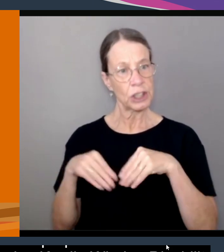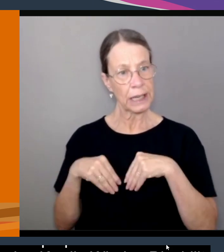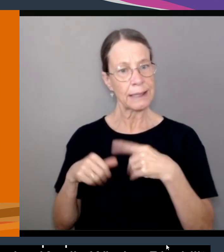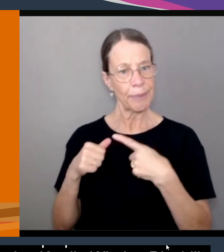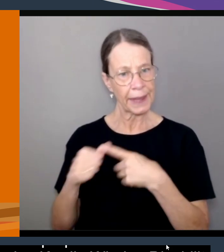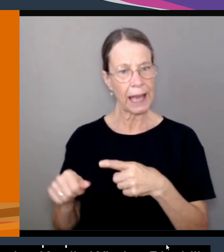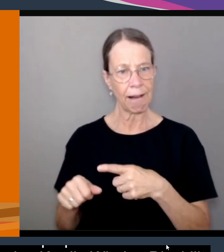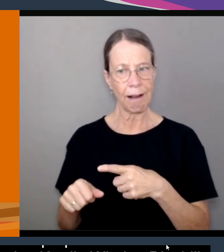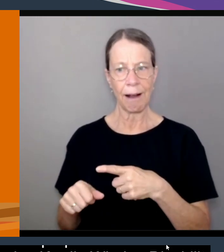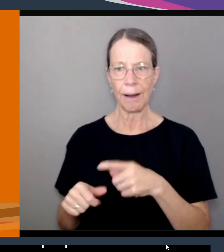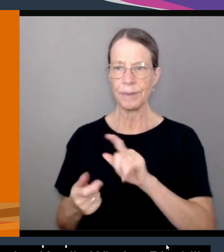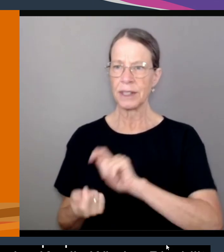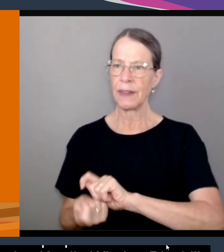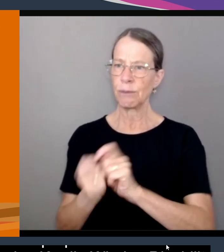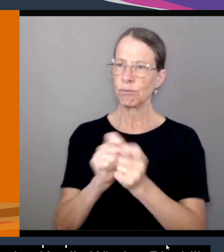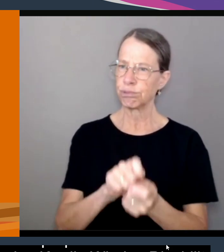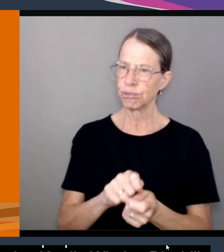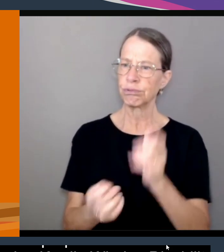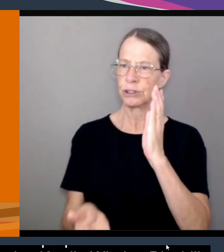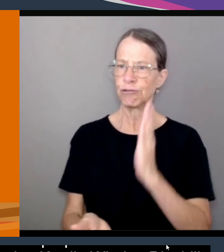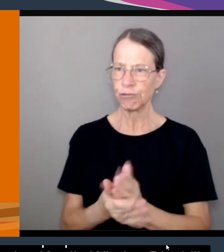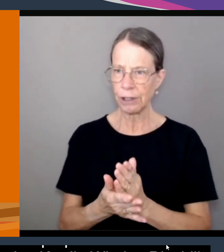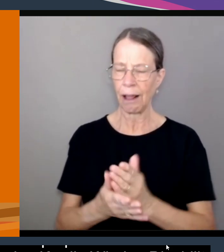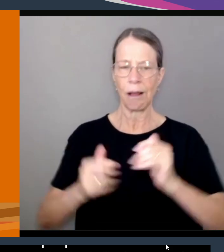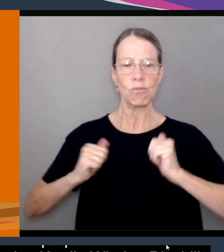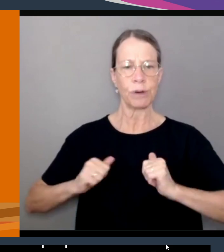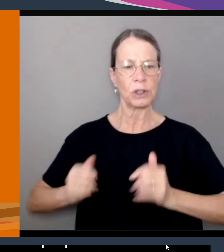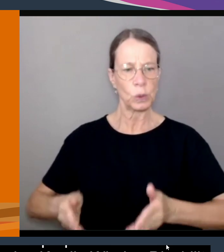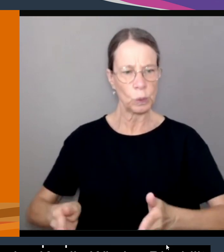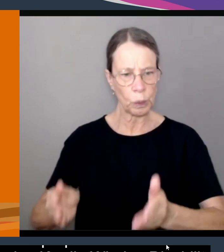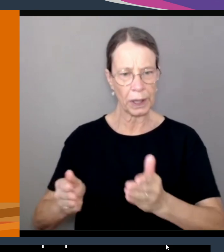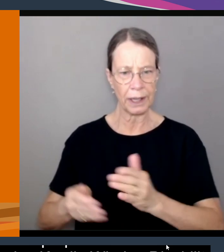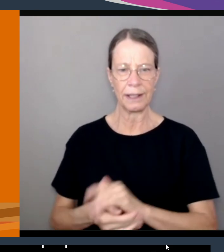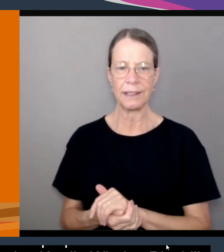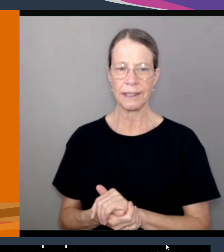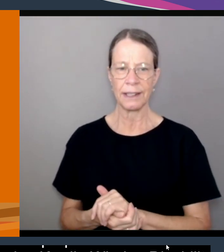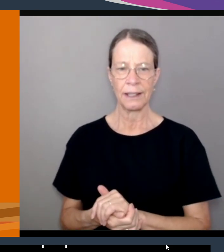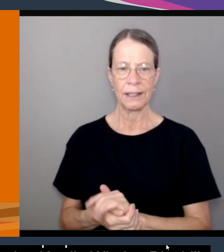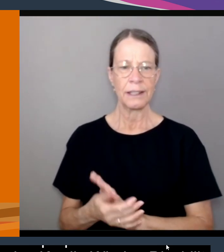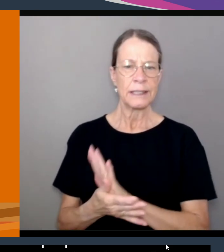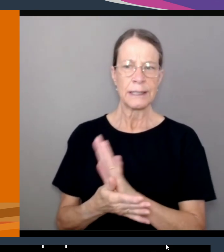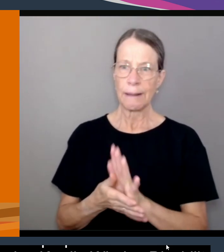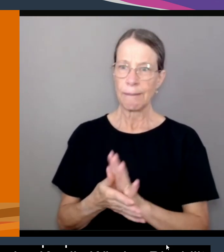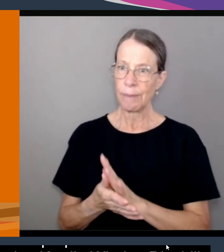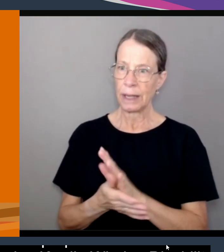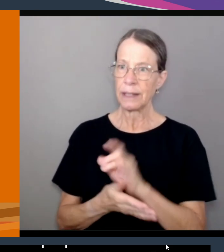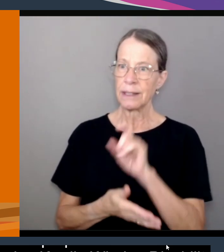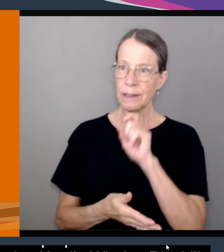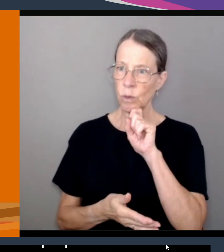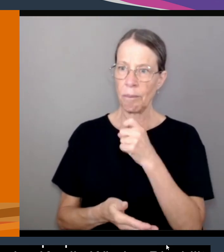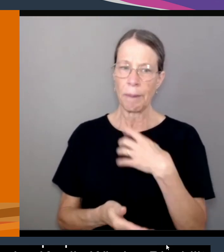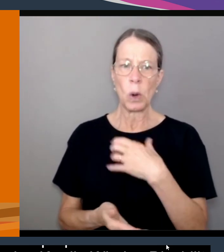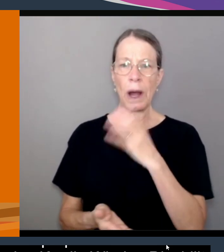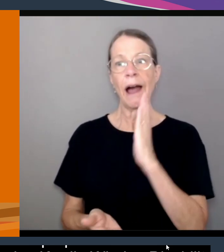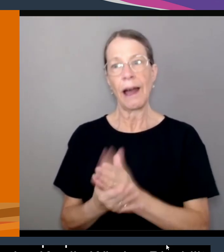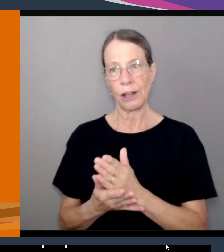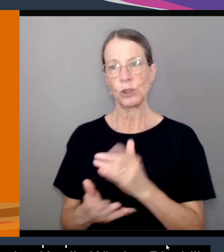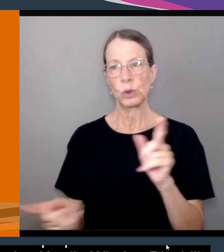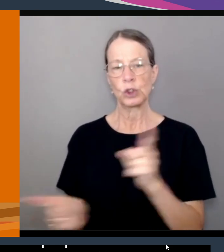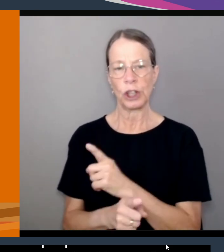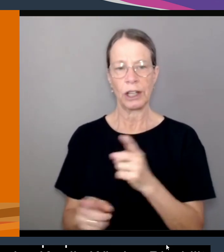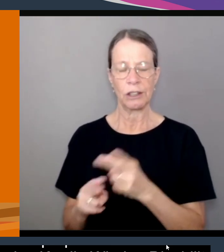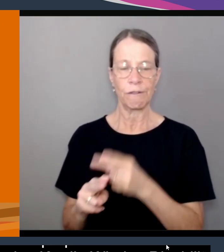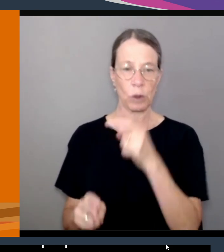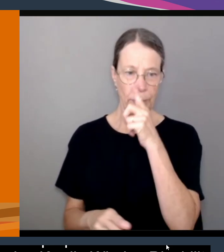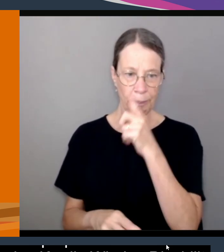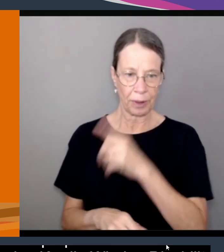them in real world settings, relating in more on the ground change for people with neurodivergence. This